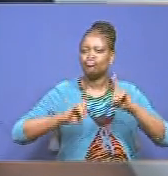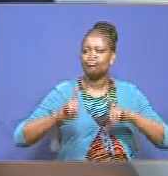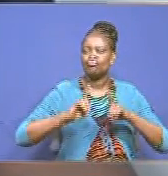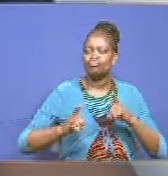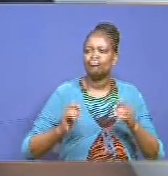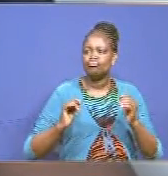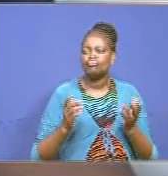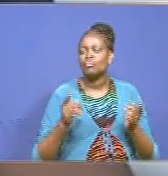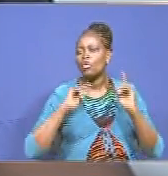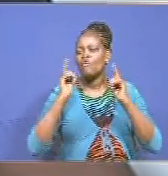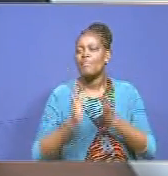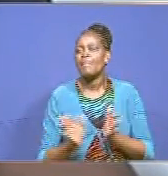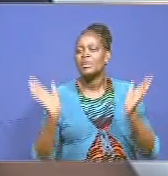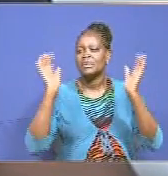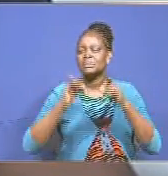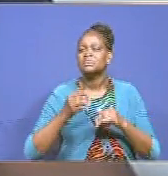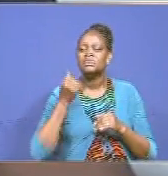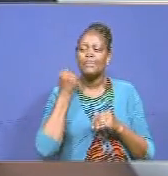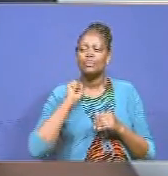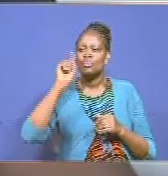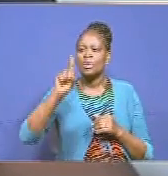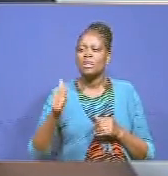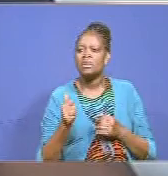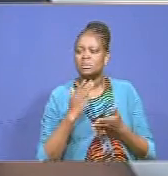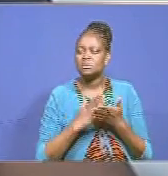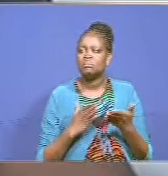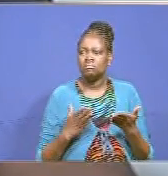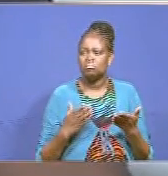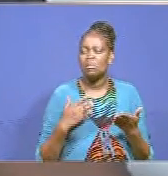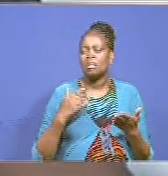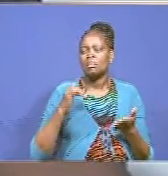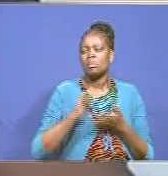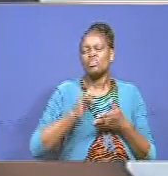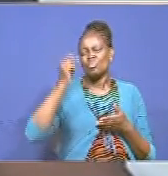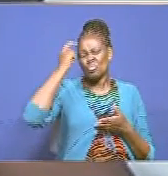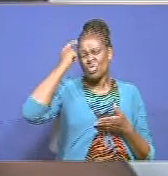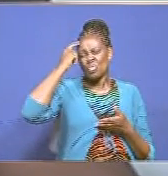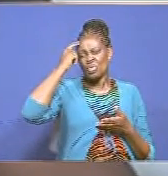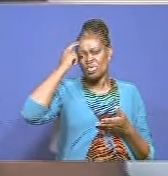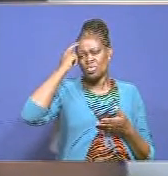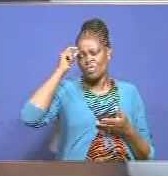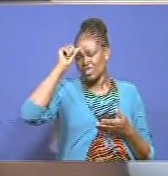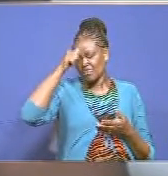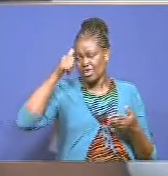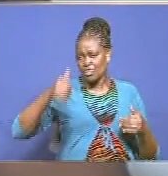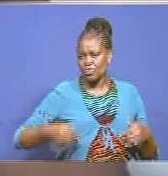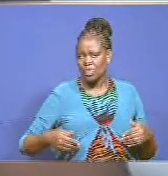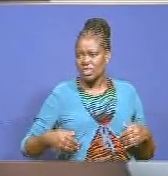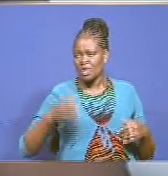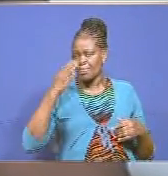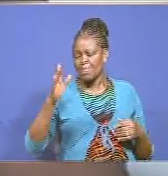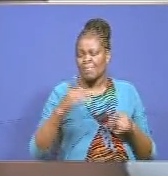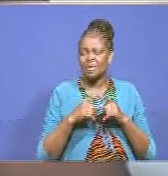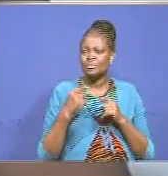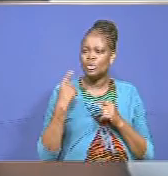public rallies, abusing each other. Even some that we thought they were very brilliant young men. Yeah, they're in parliament, but we